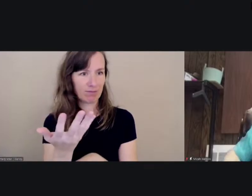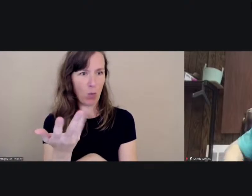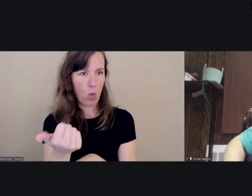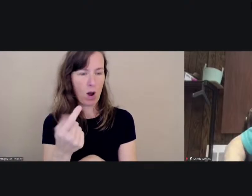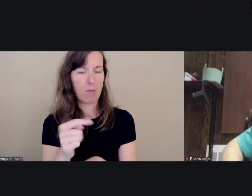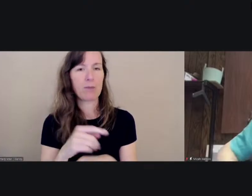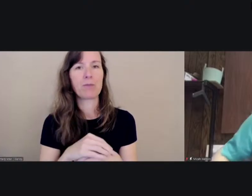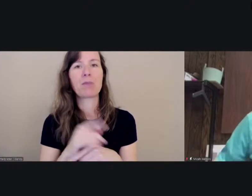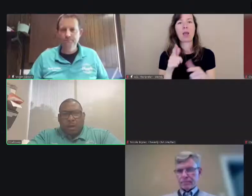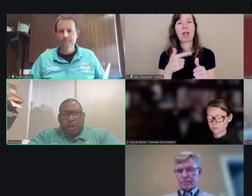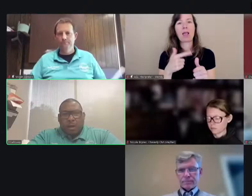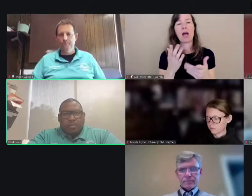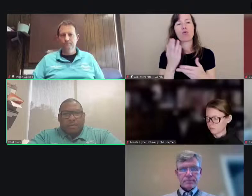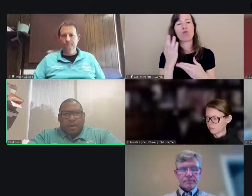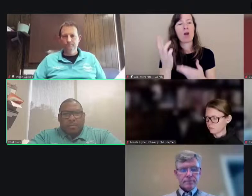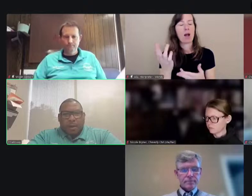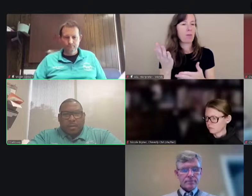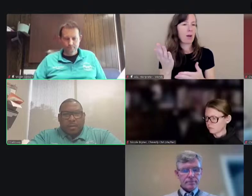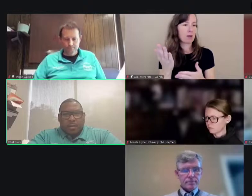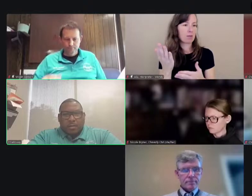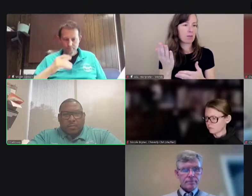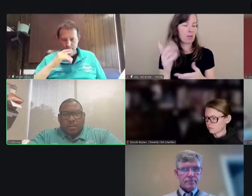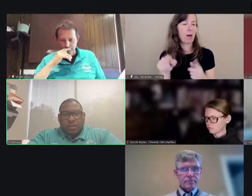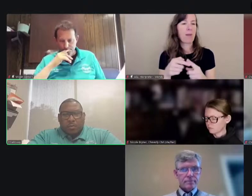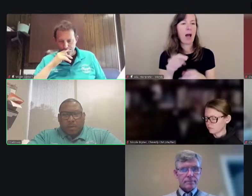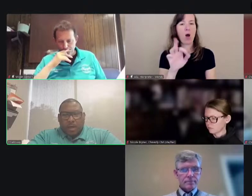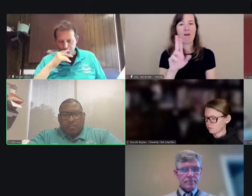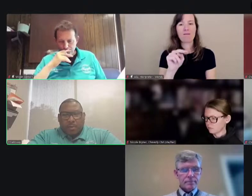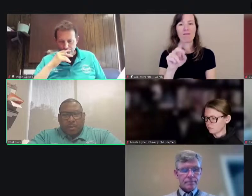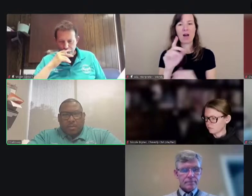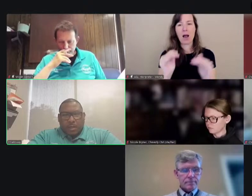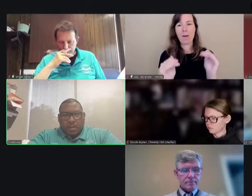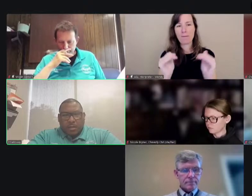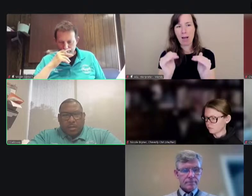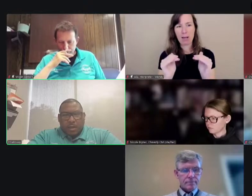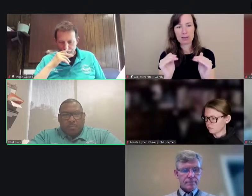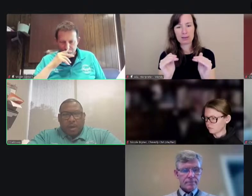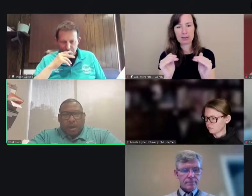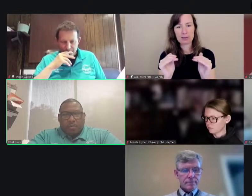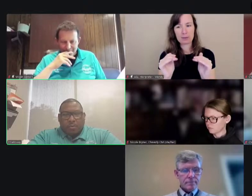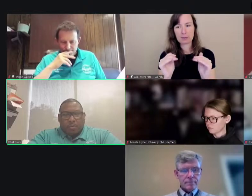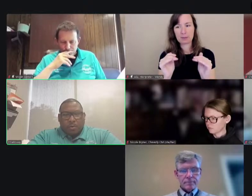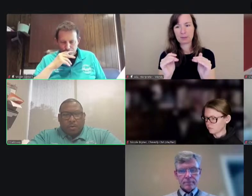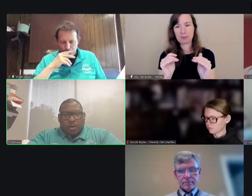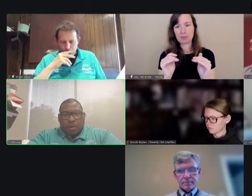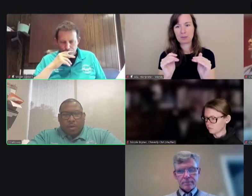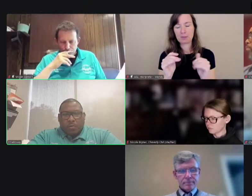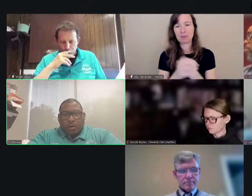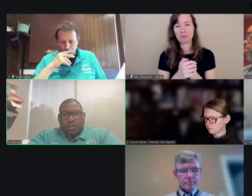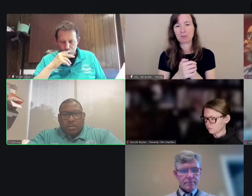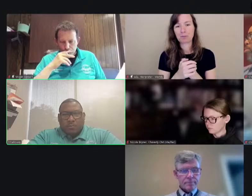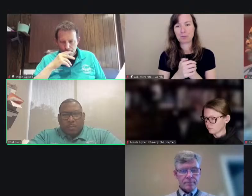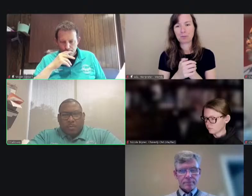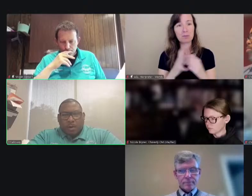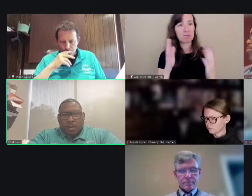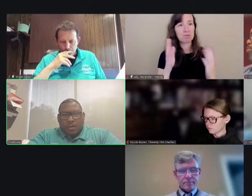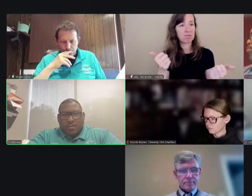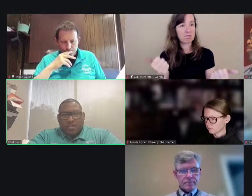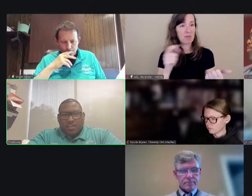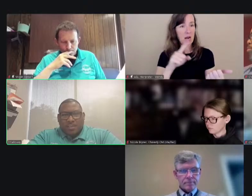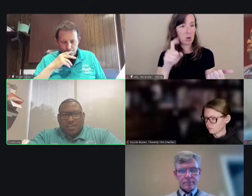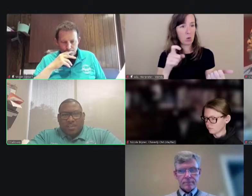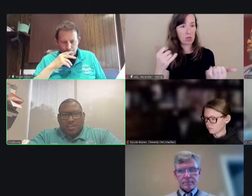recommendations following about the fund balance. So with that being said, are there any questions for me right